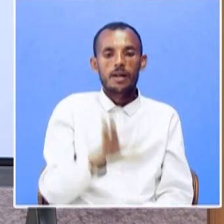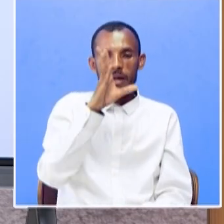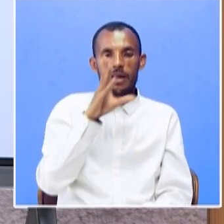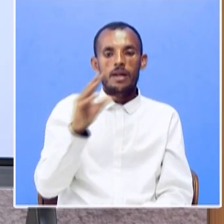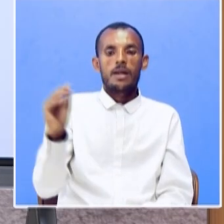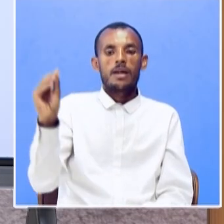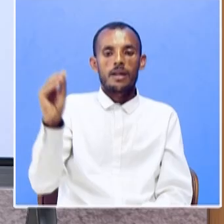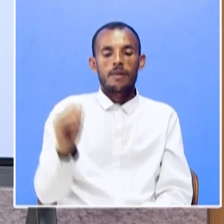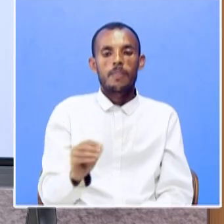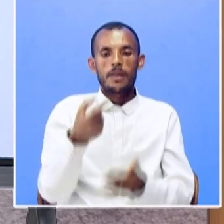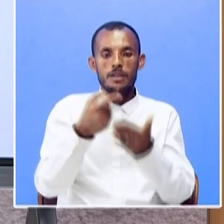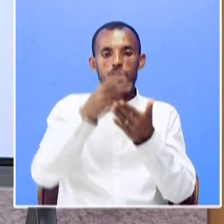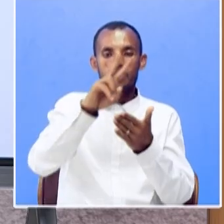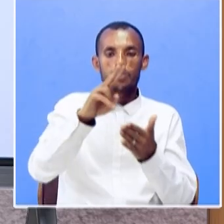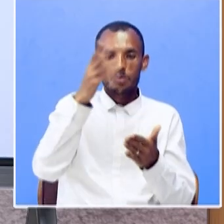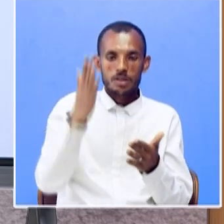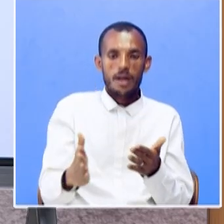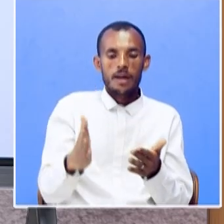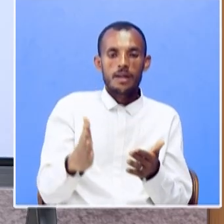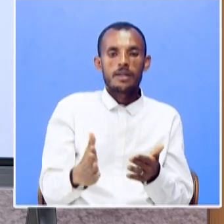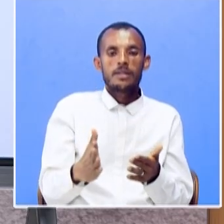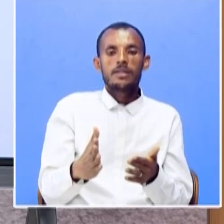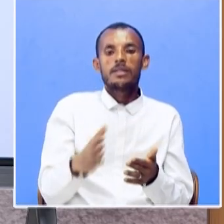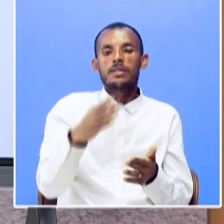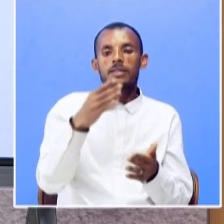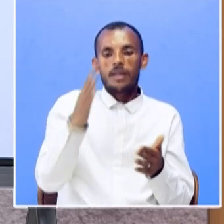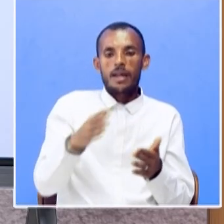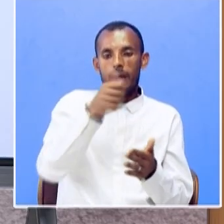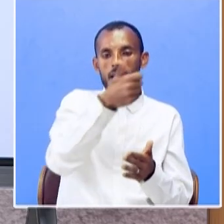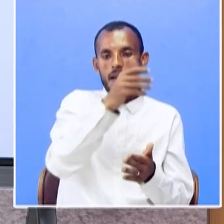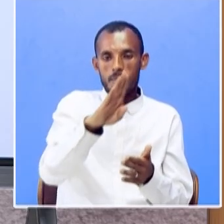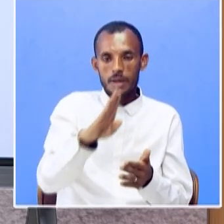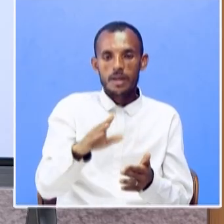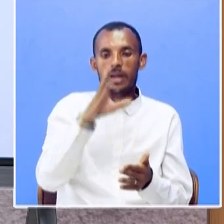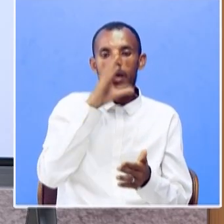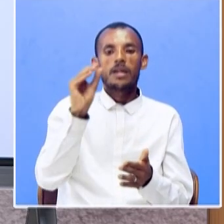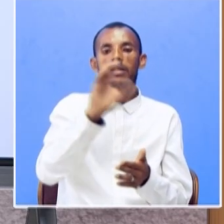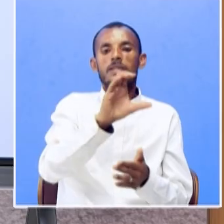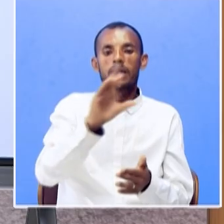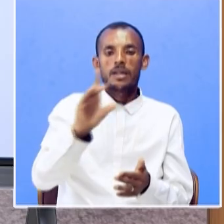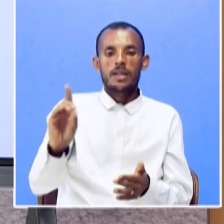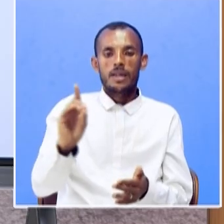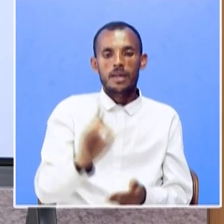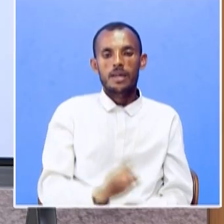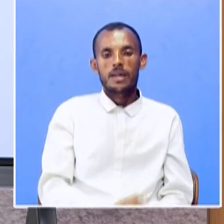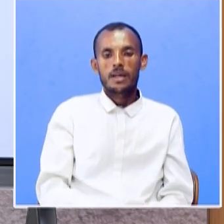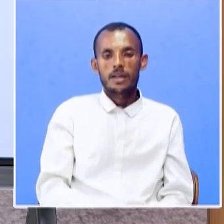And these two sides AB and CD, assume this one is D,